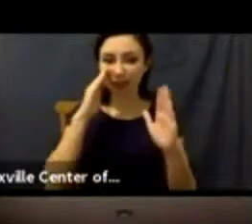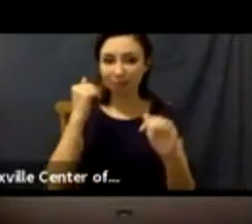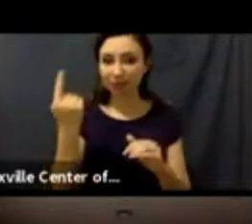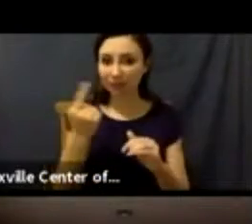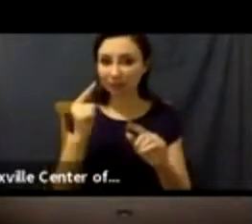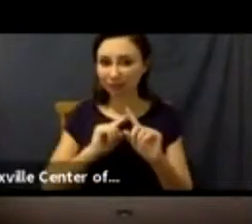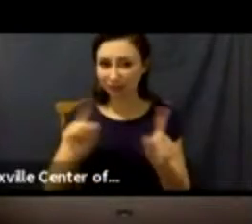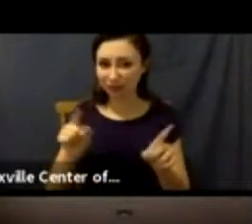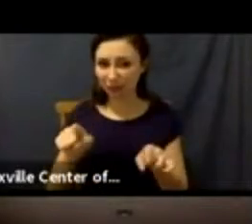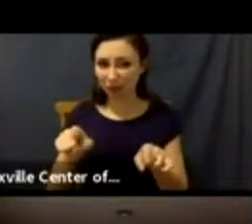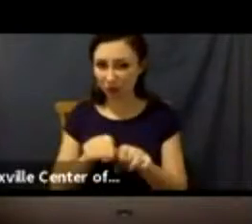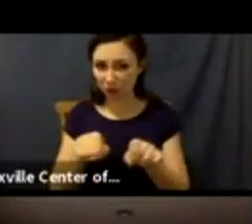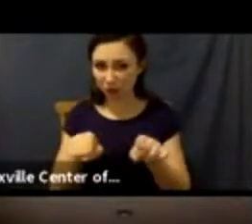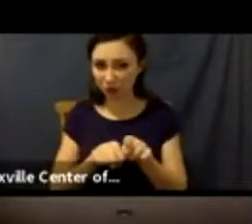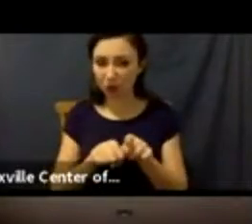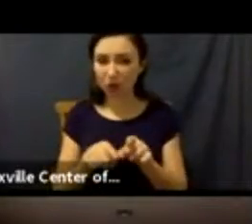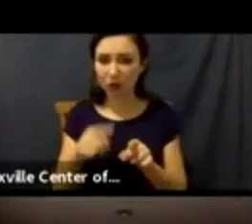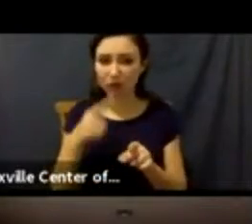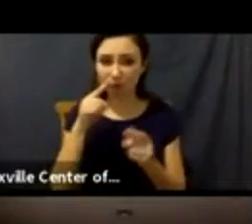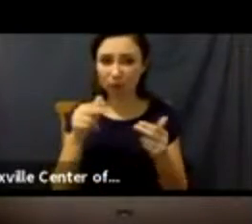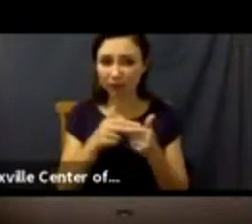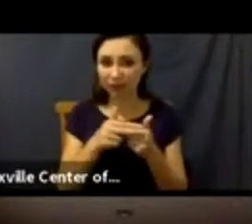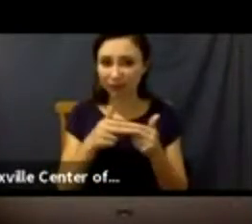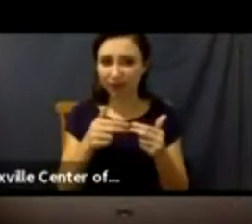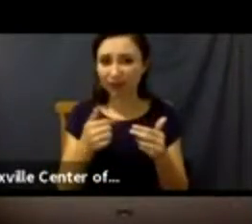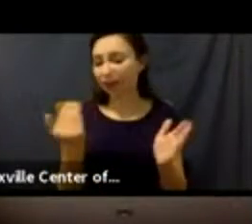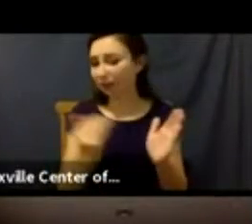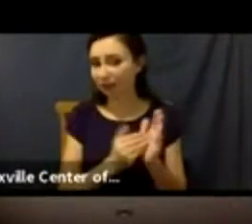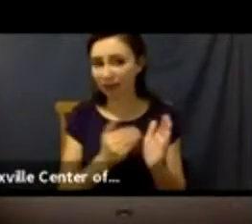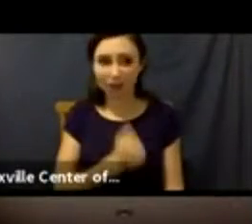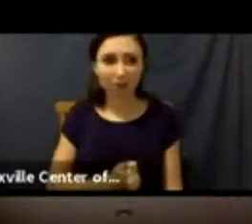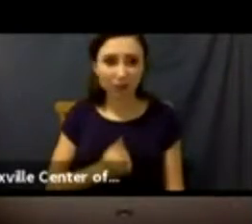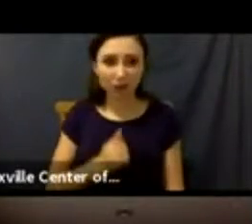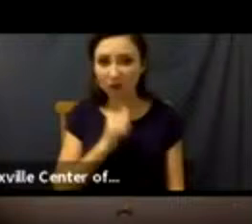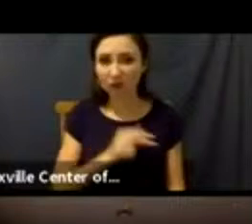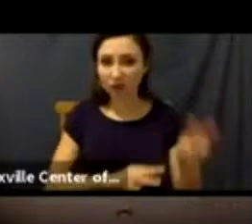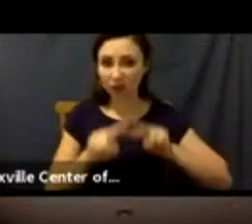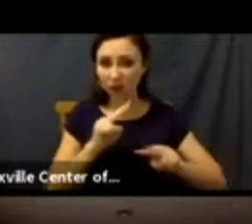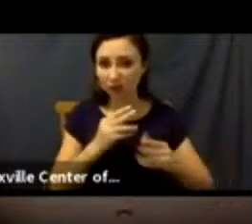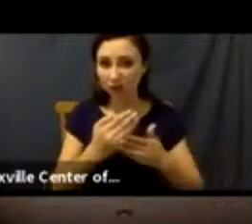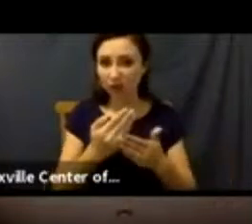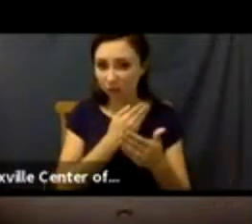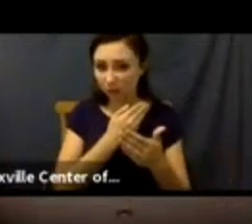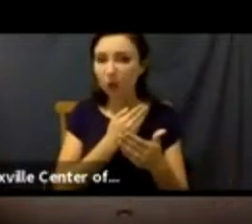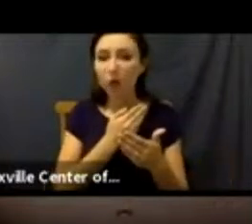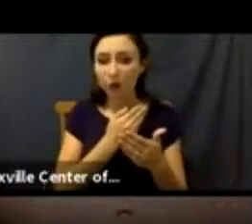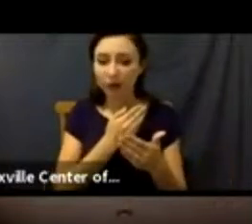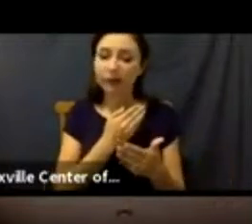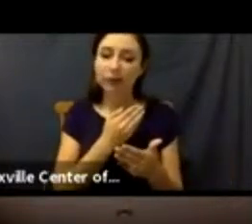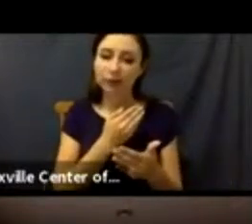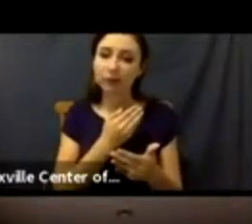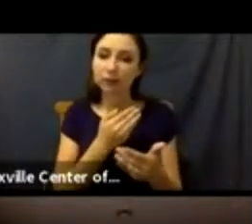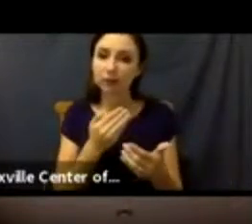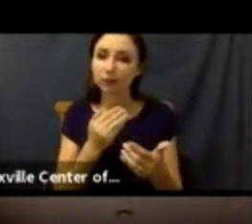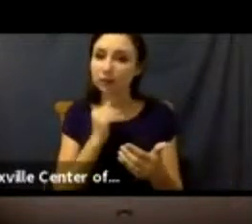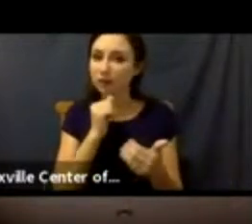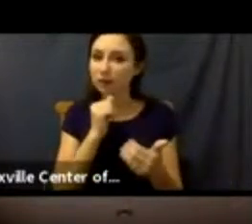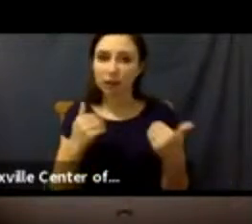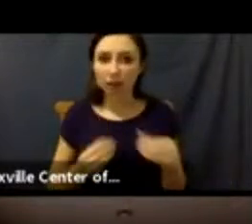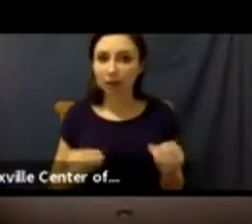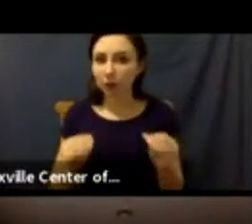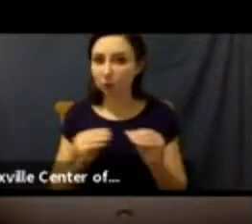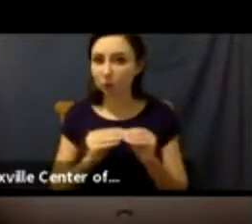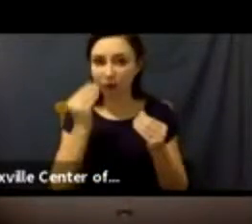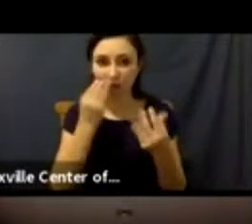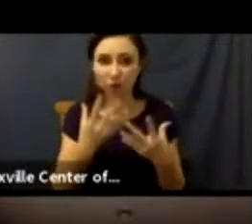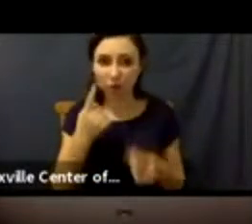also on the slides. And I apologize for not looking at them beforehand and having had more input on that. So